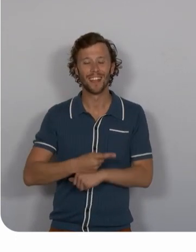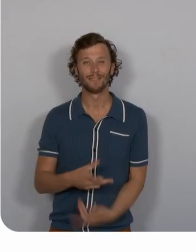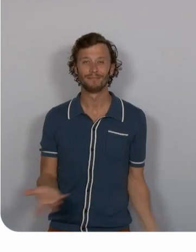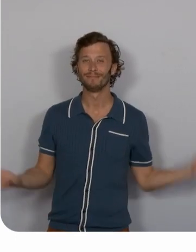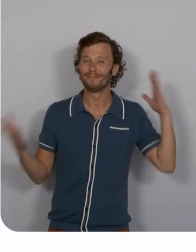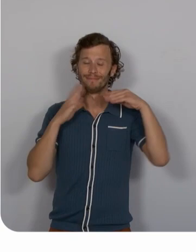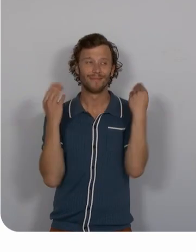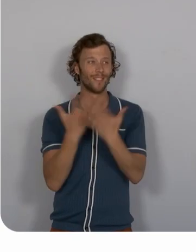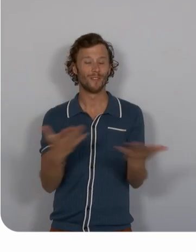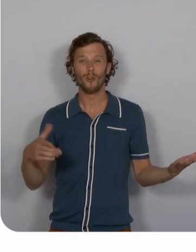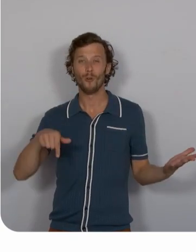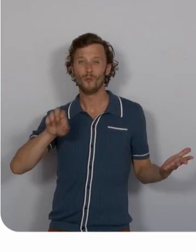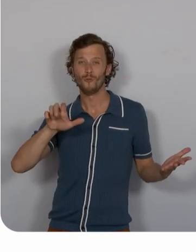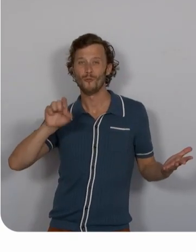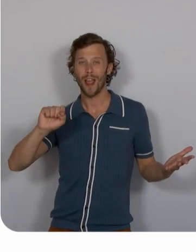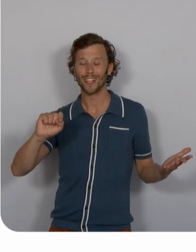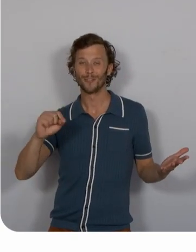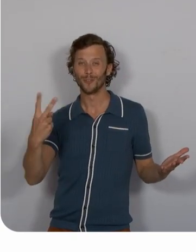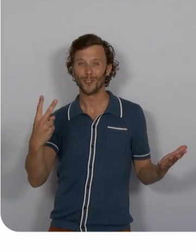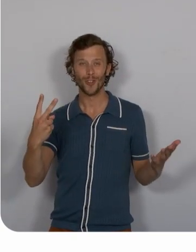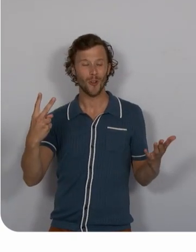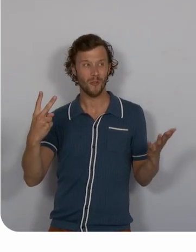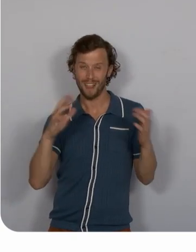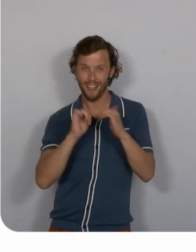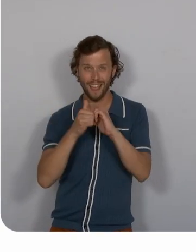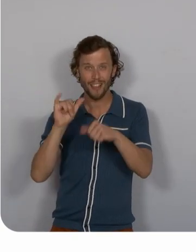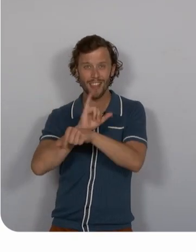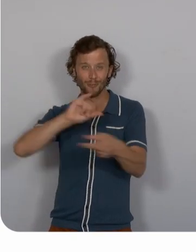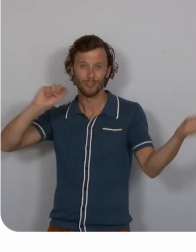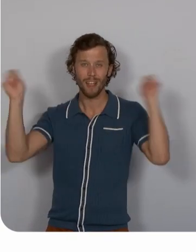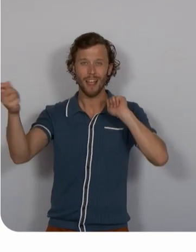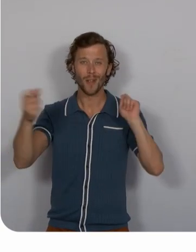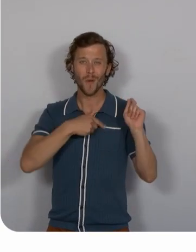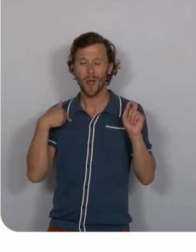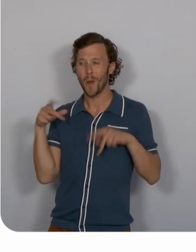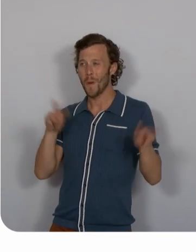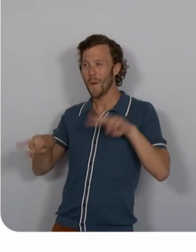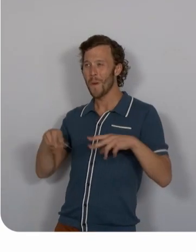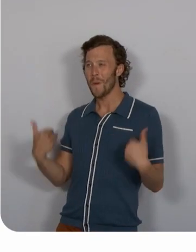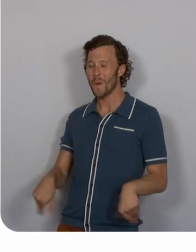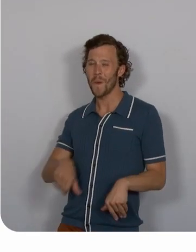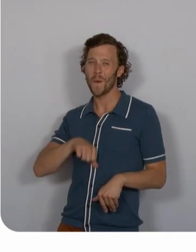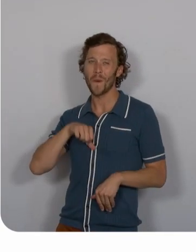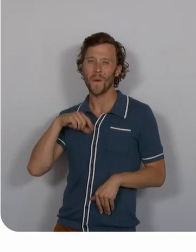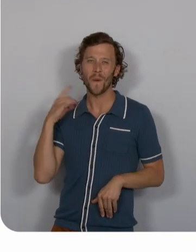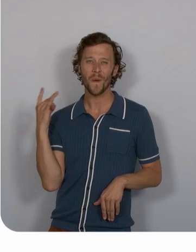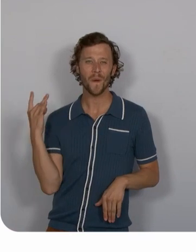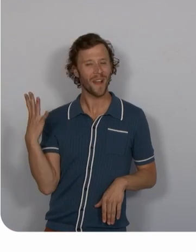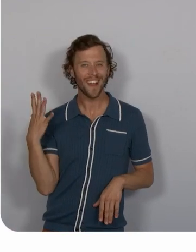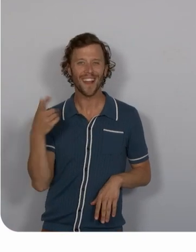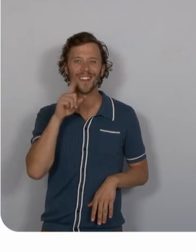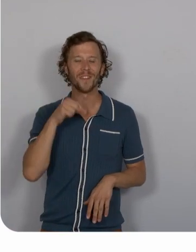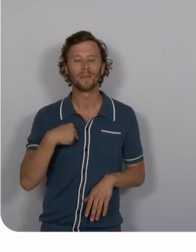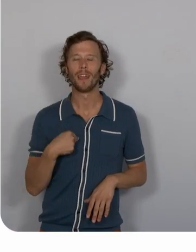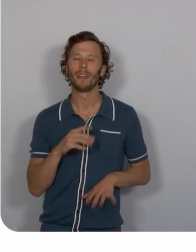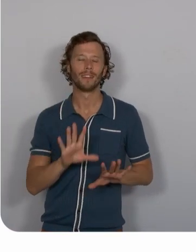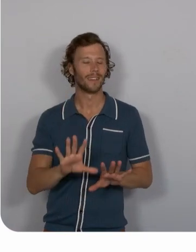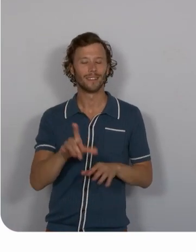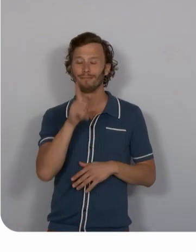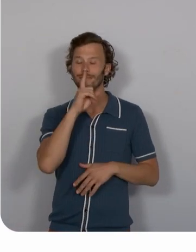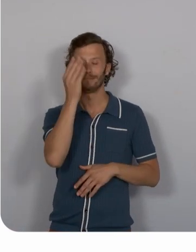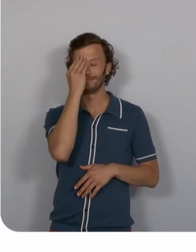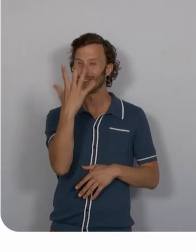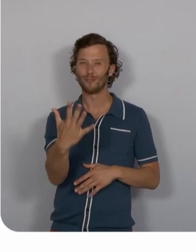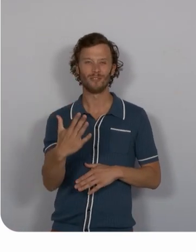2 has done to shape an entire industry. And for me, the single most important thing it